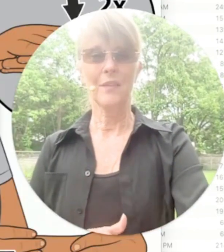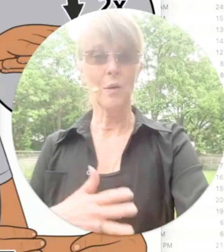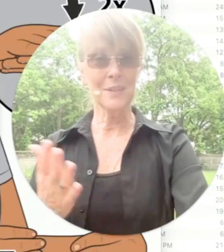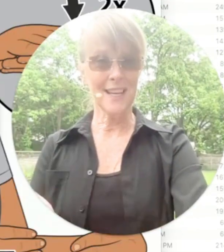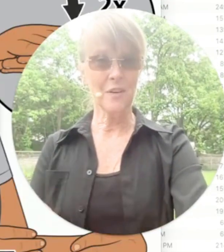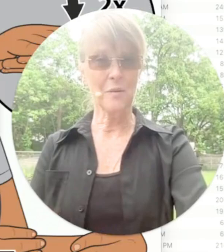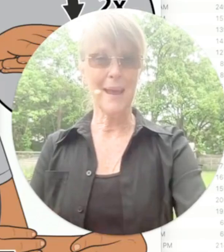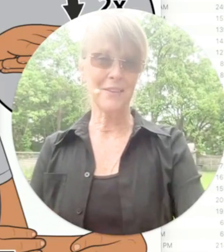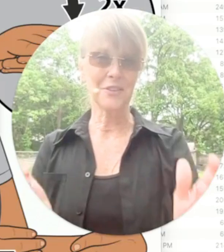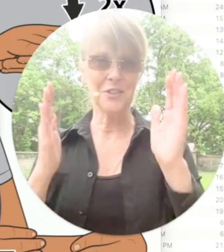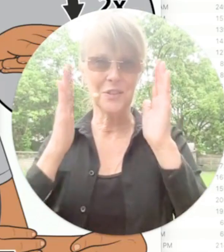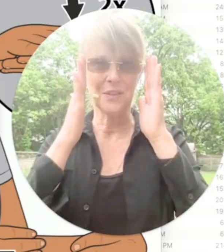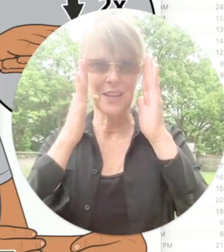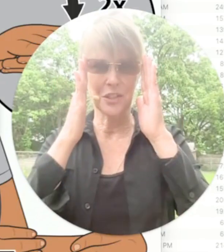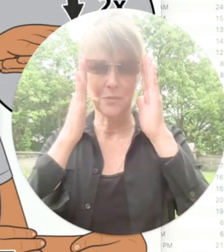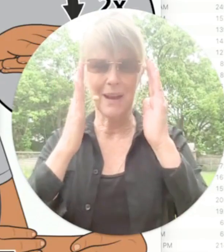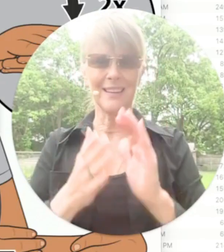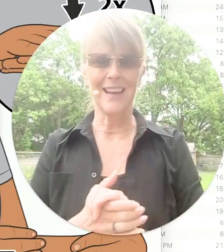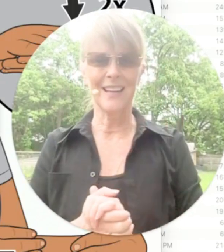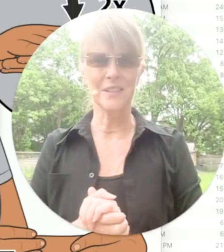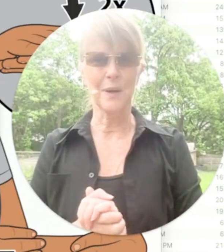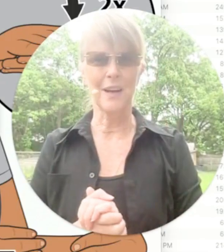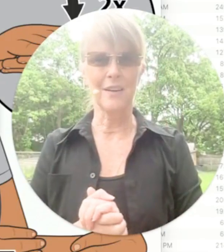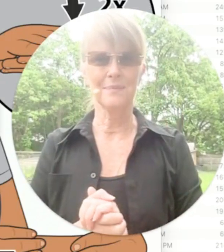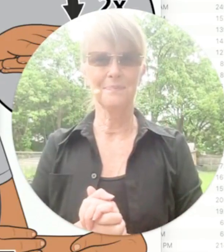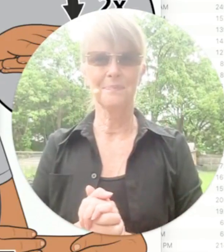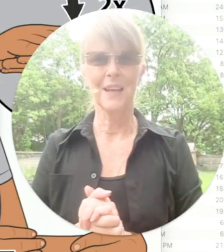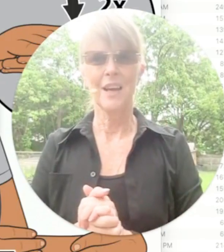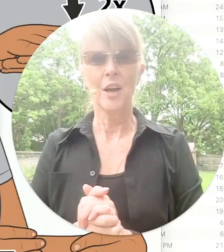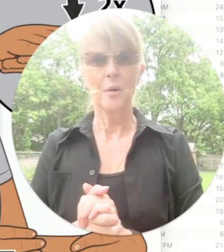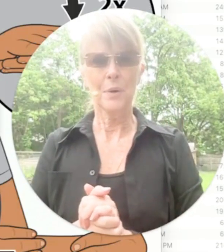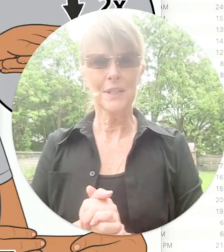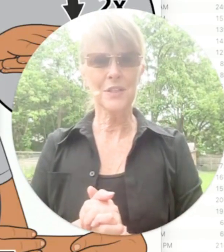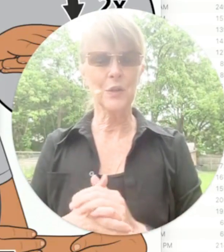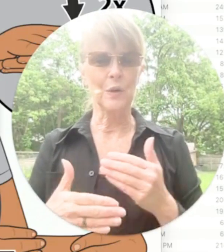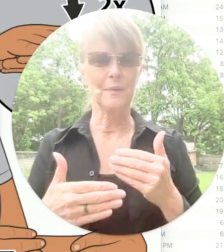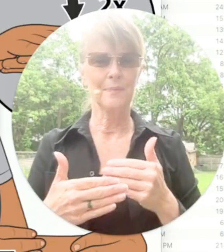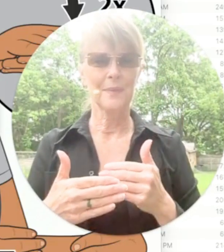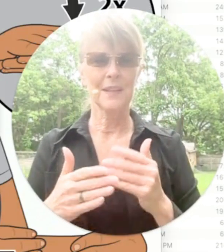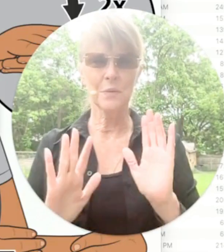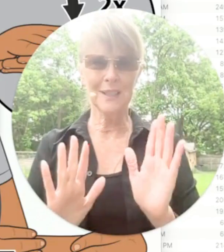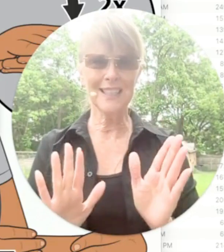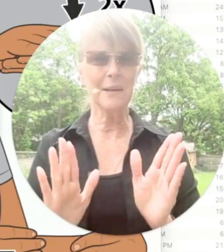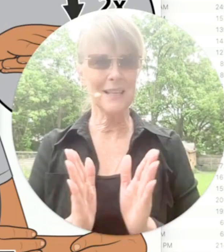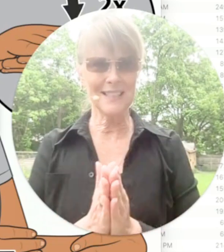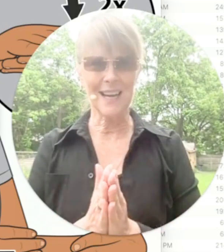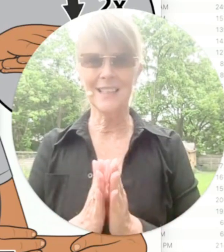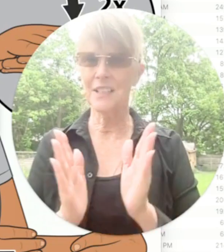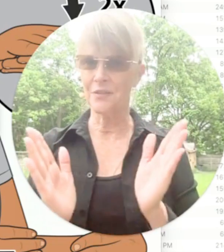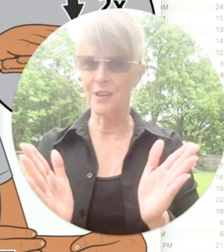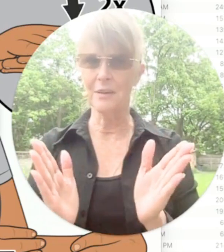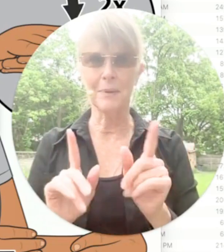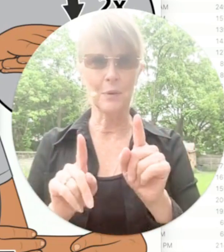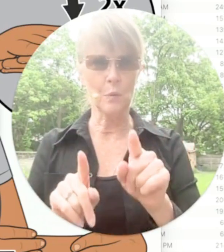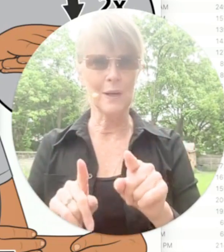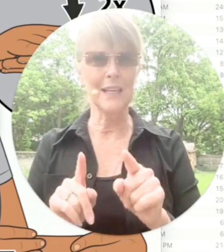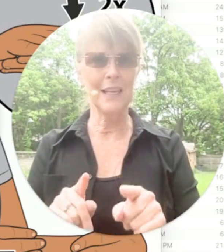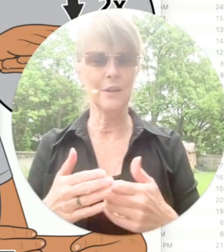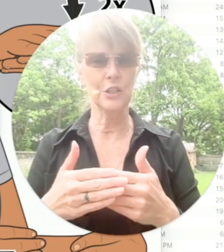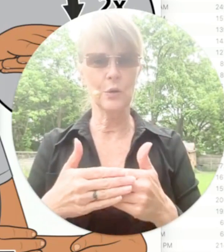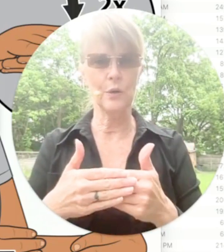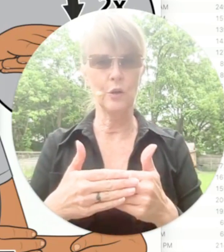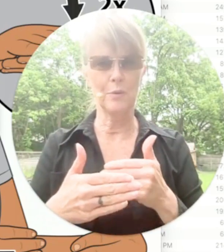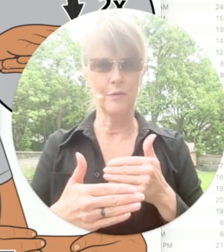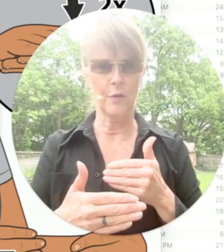We have a whole set on manners too that you might like as well. Preschool. This one can be signed different, but the one here